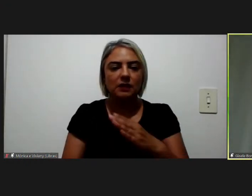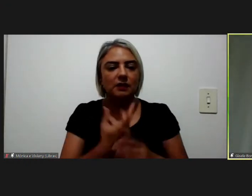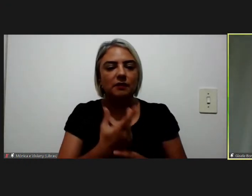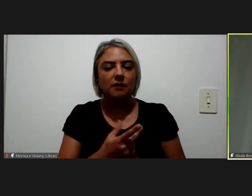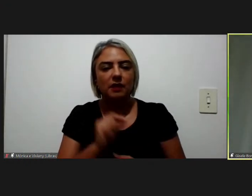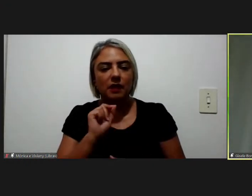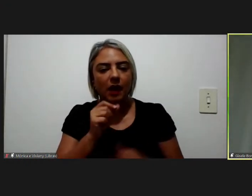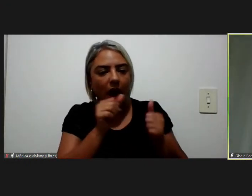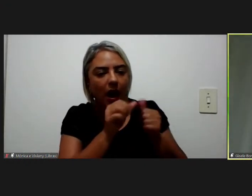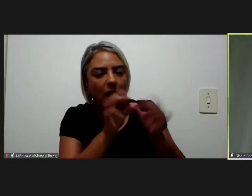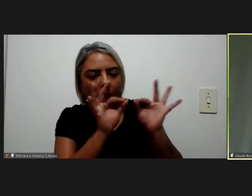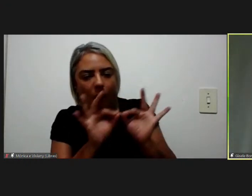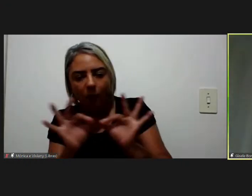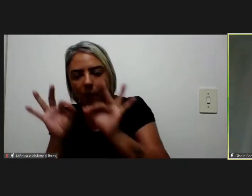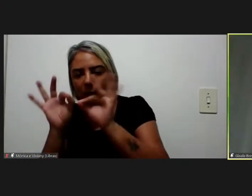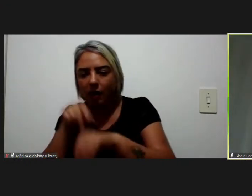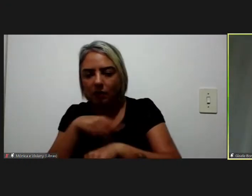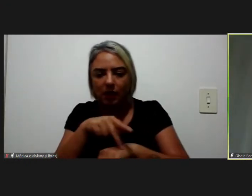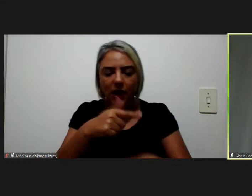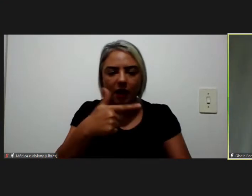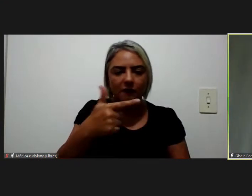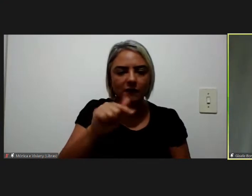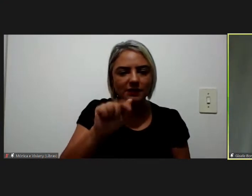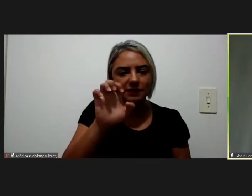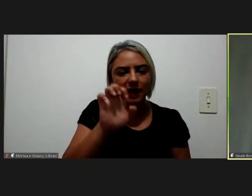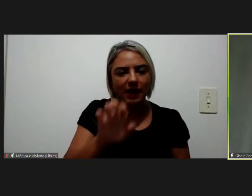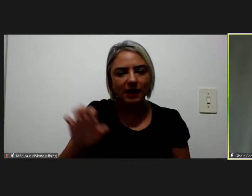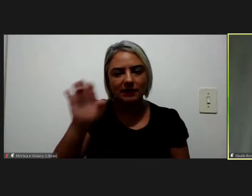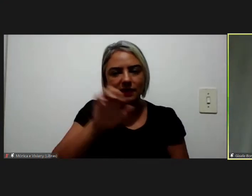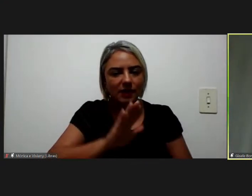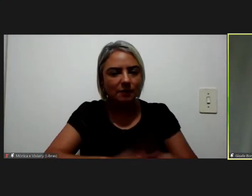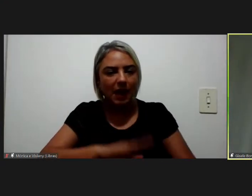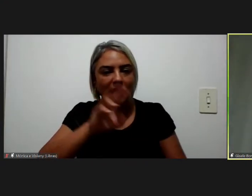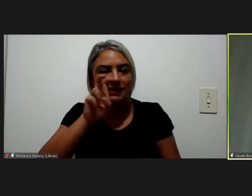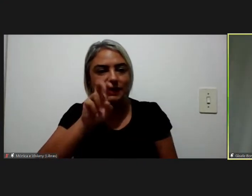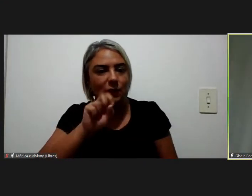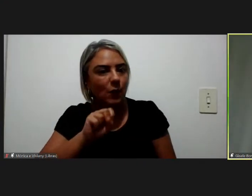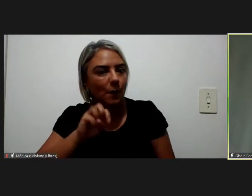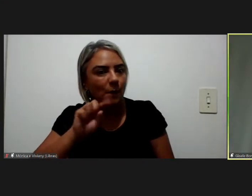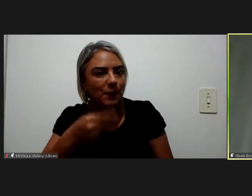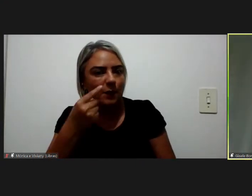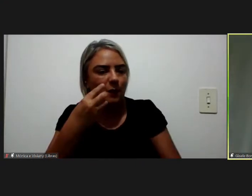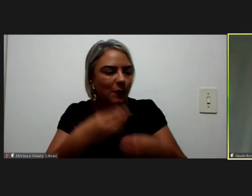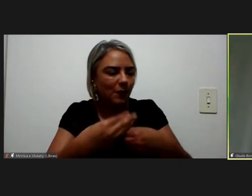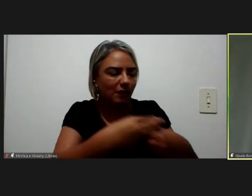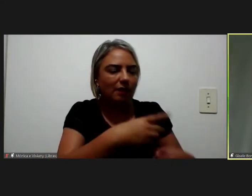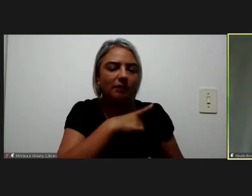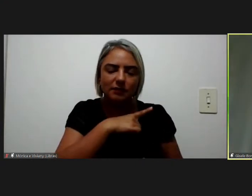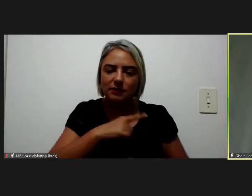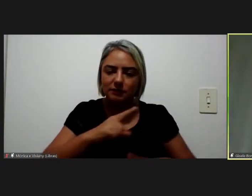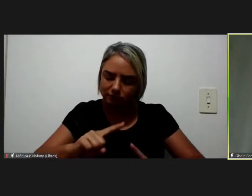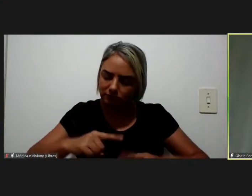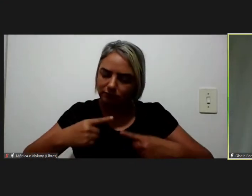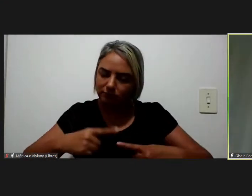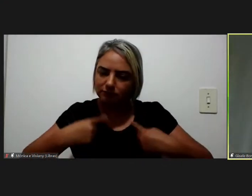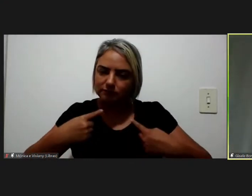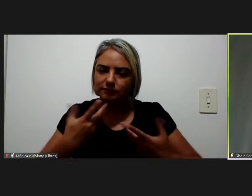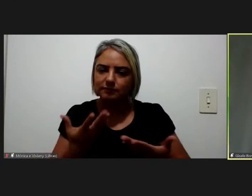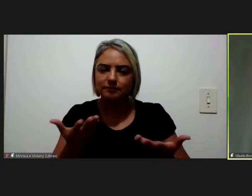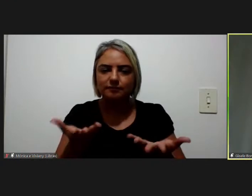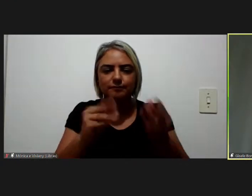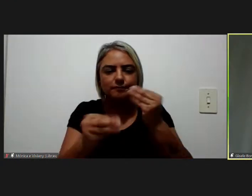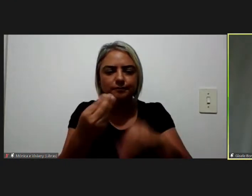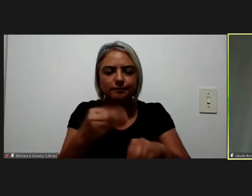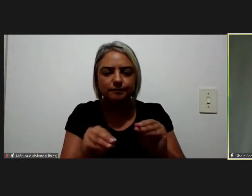And I can see the political happening. We have more than 5,000 municipalities, so we have a